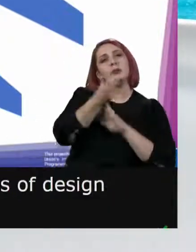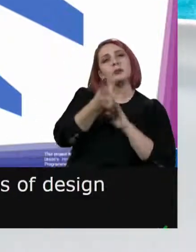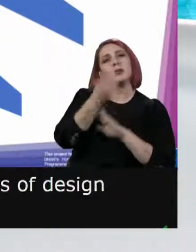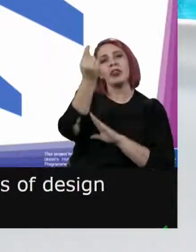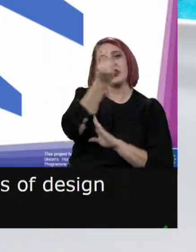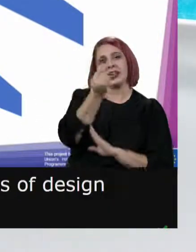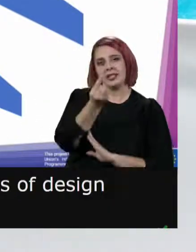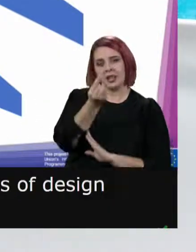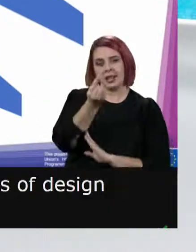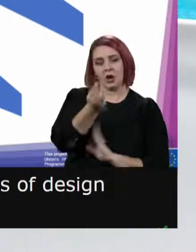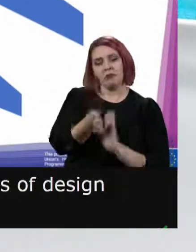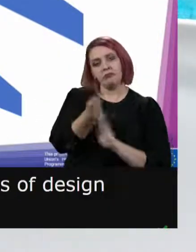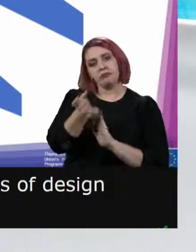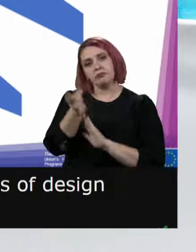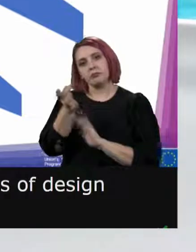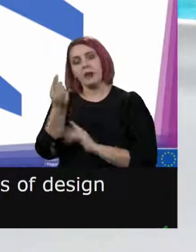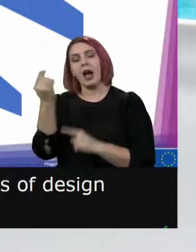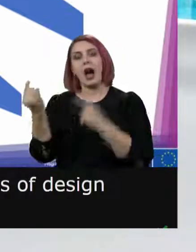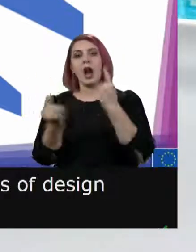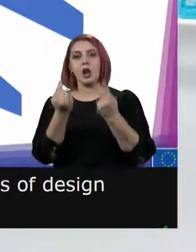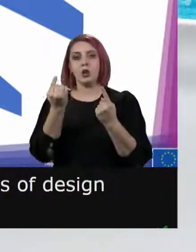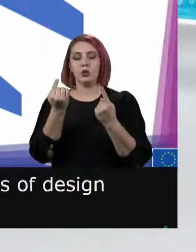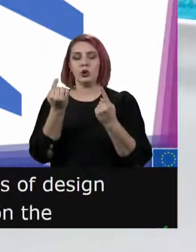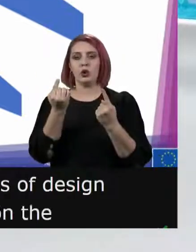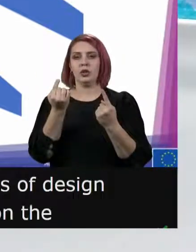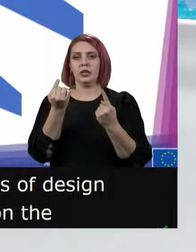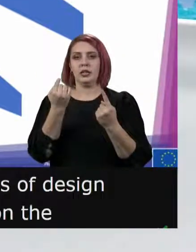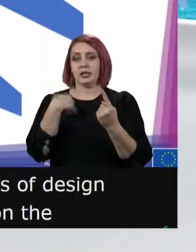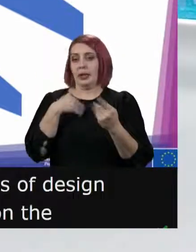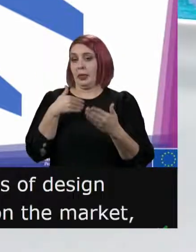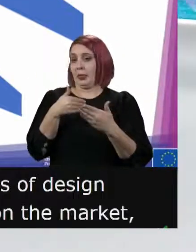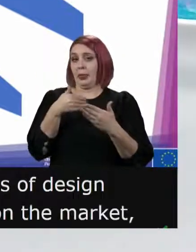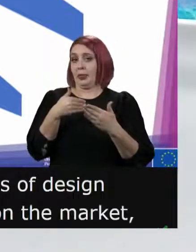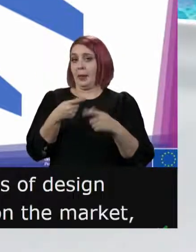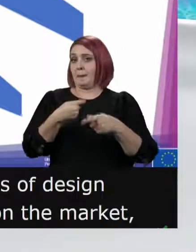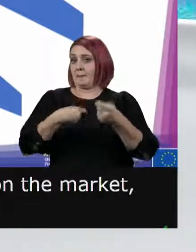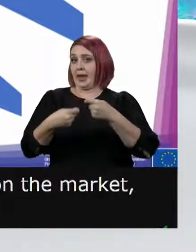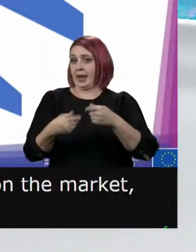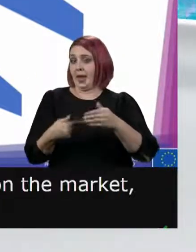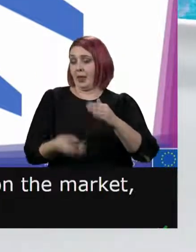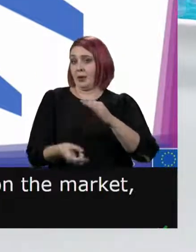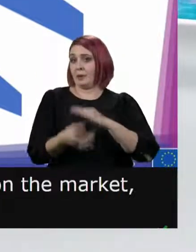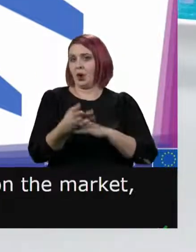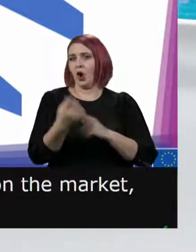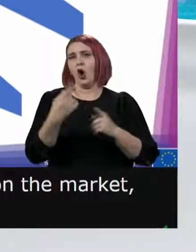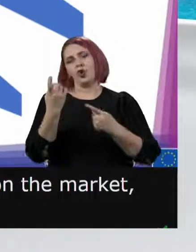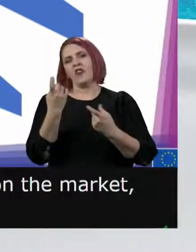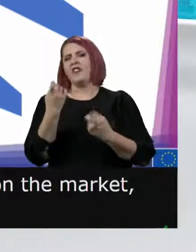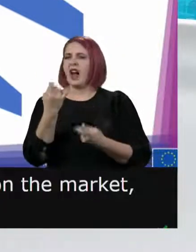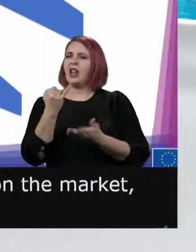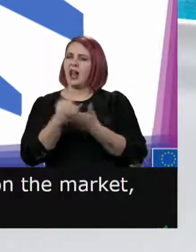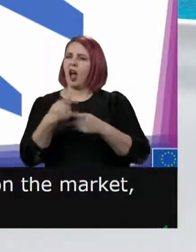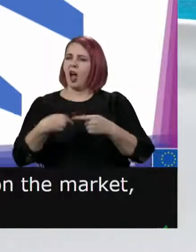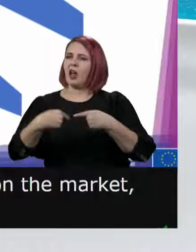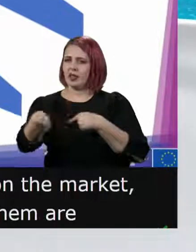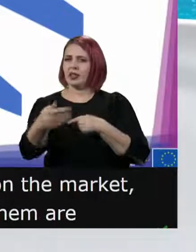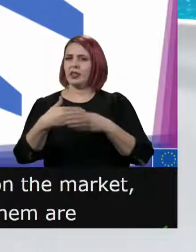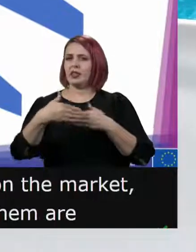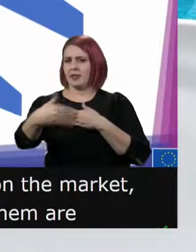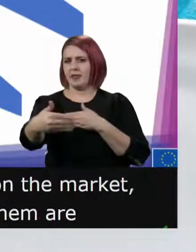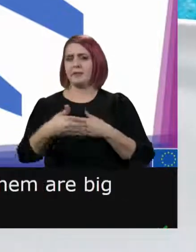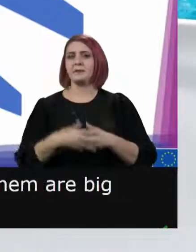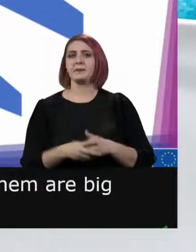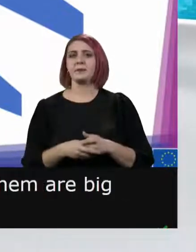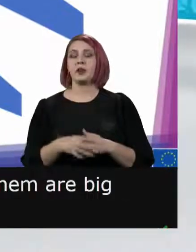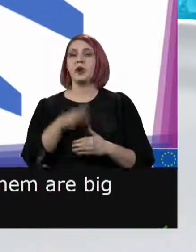on the market, some perhaps a little bit further away. Some of them are big ideas, disruptive